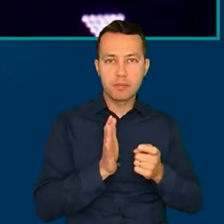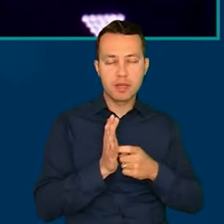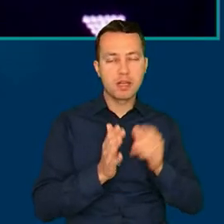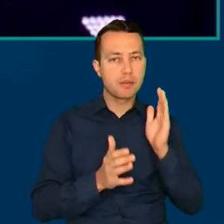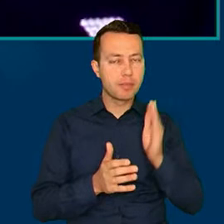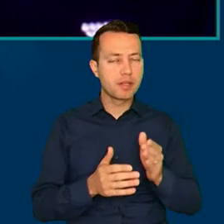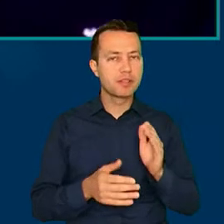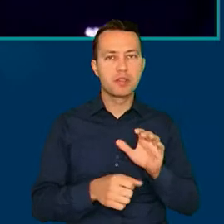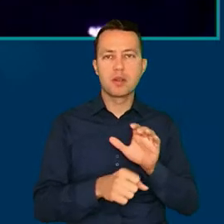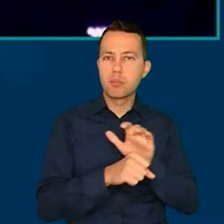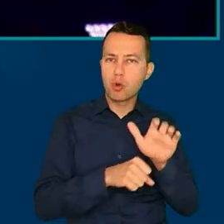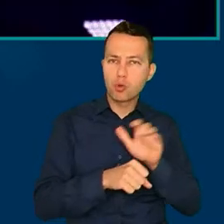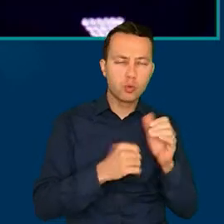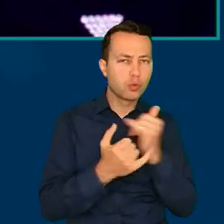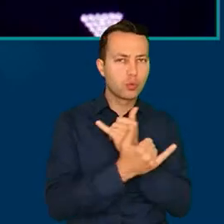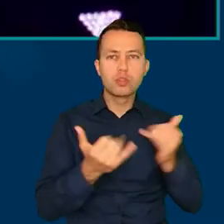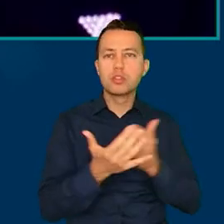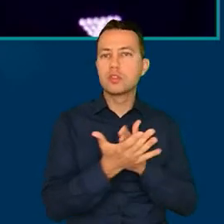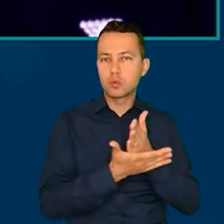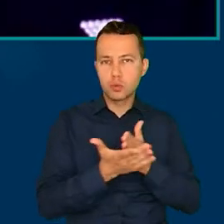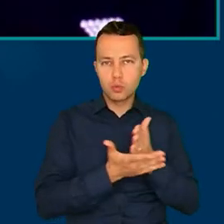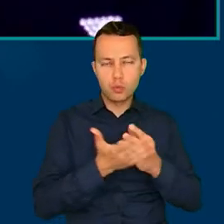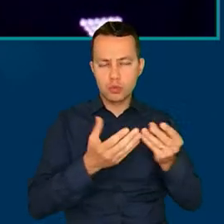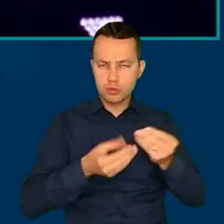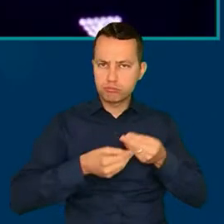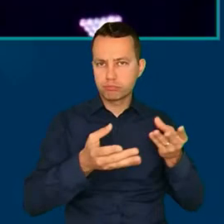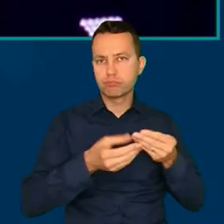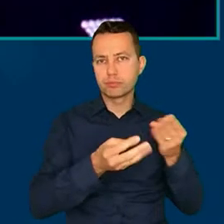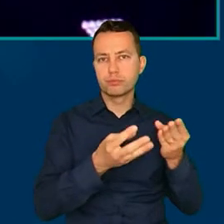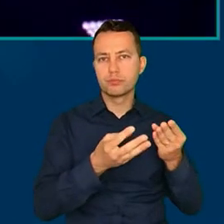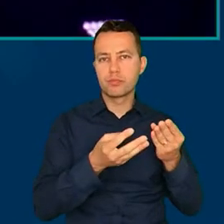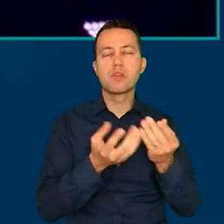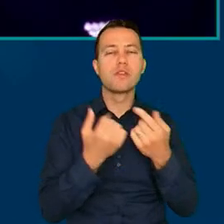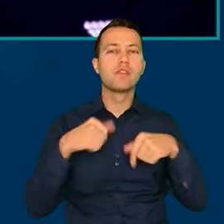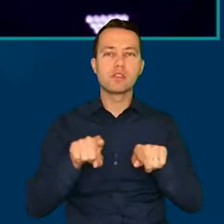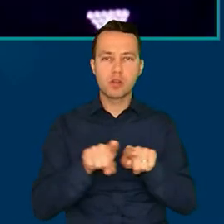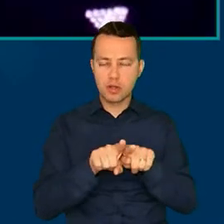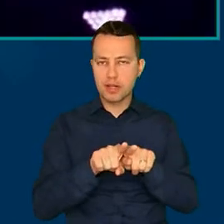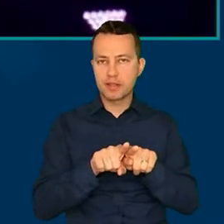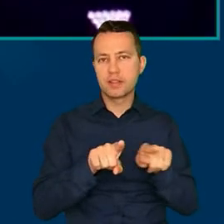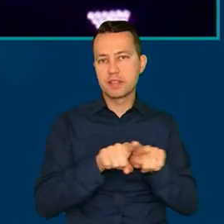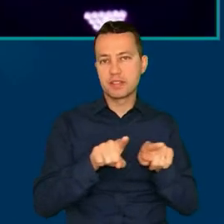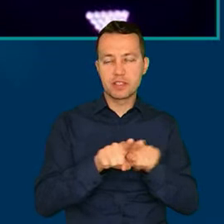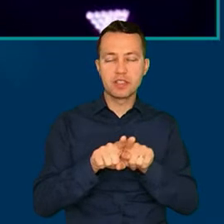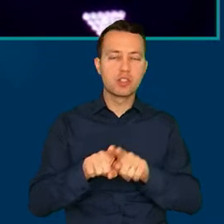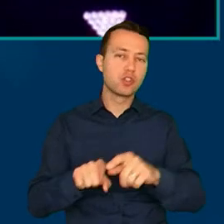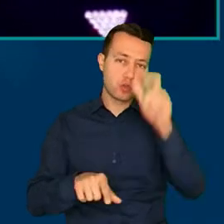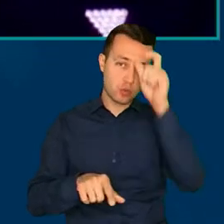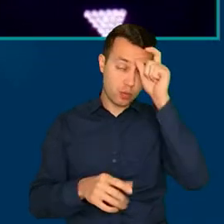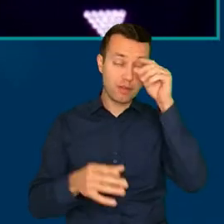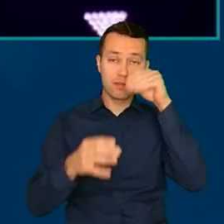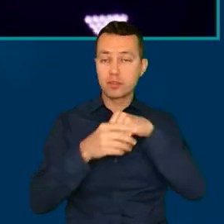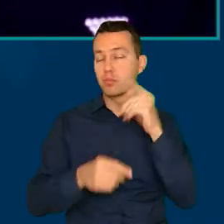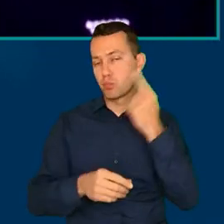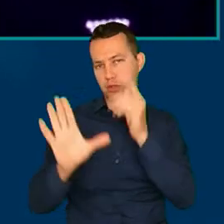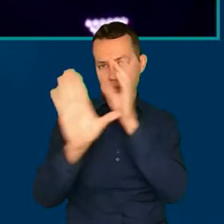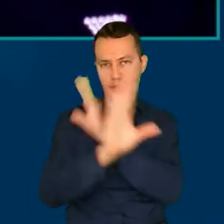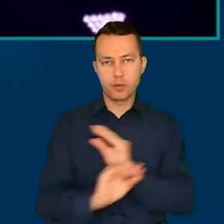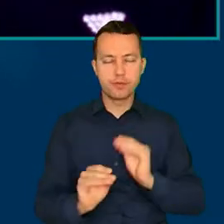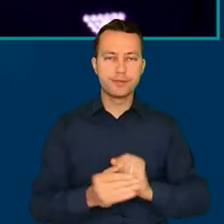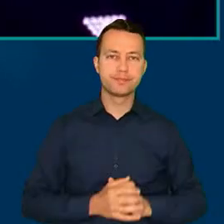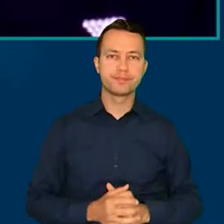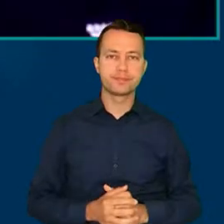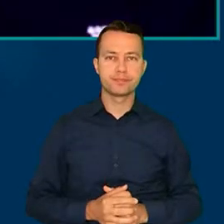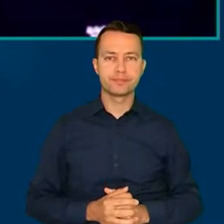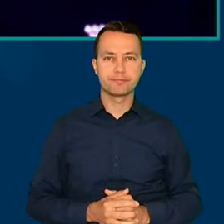party knows that we only buy services, accept services and products that